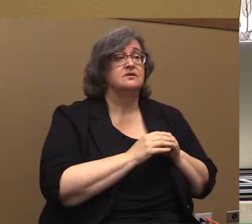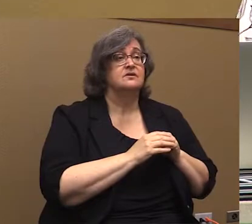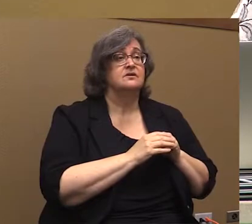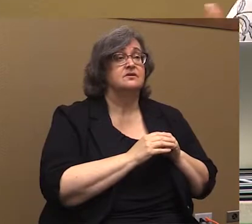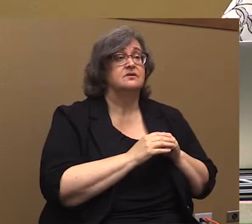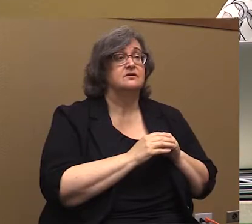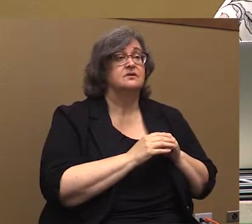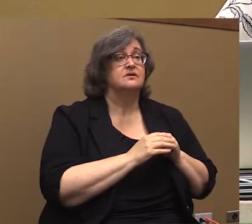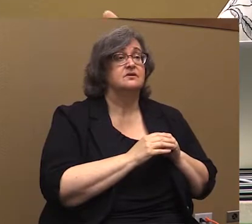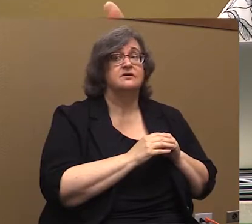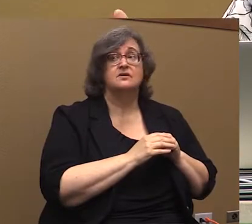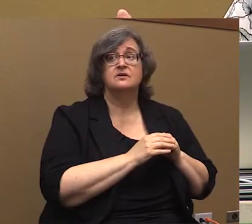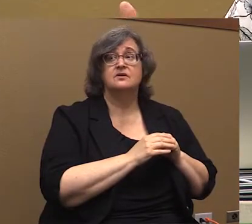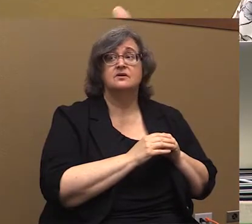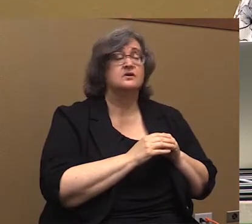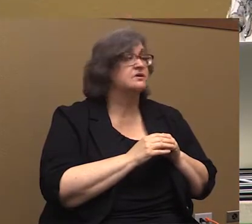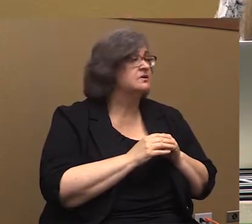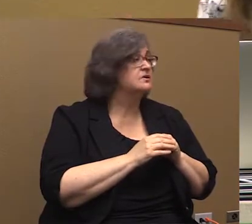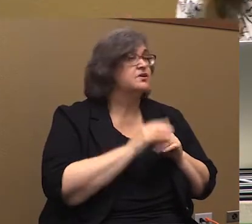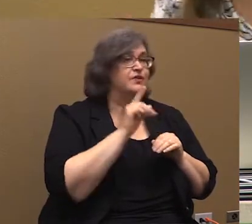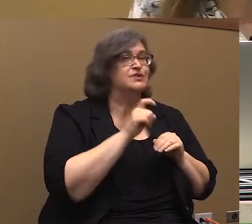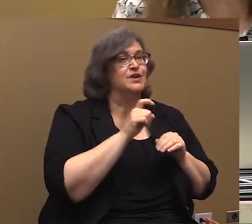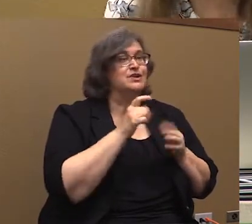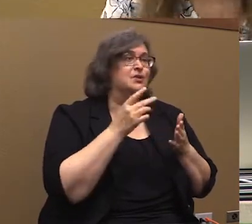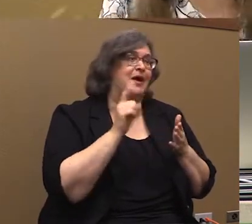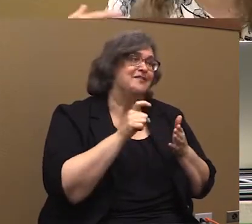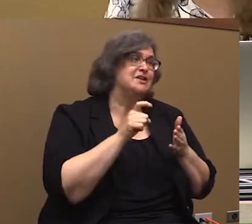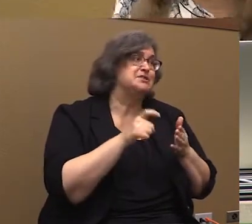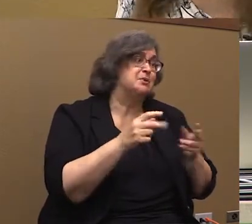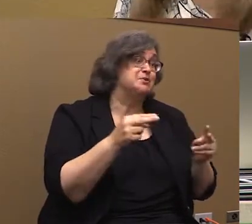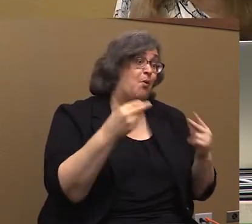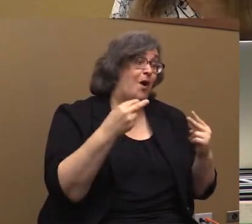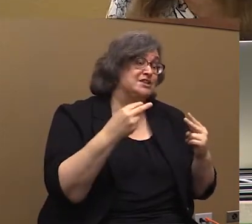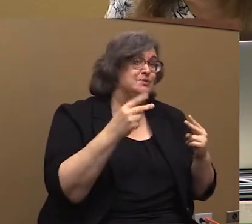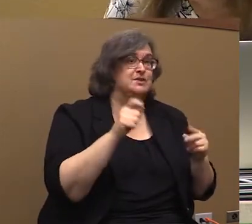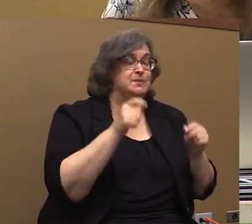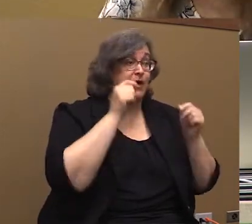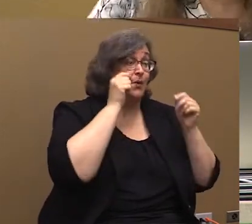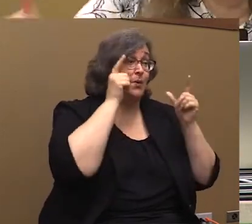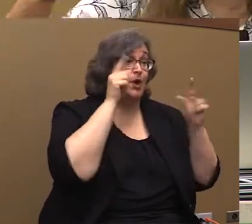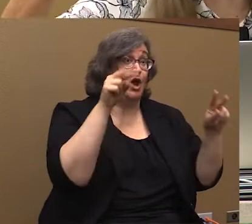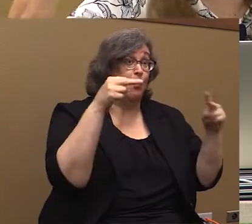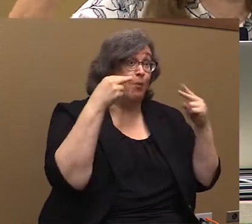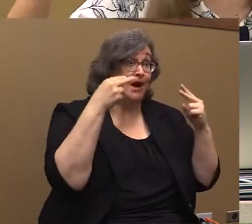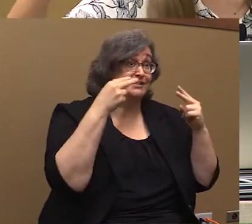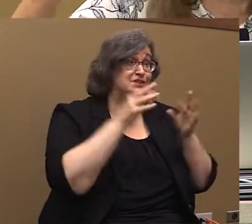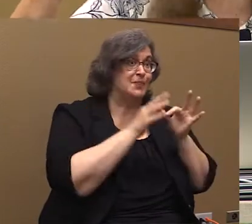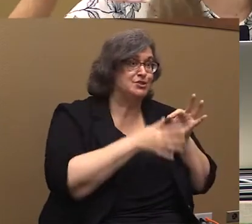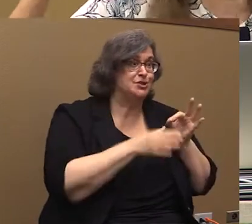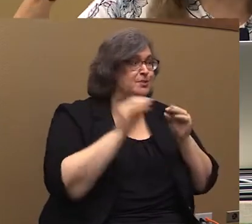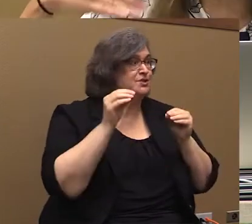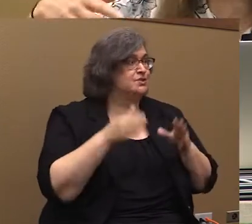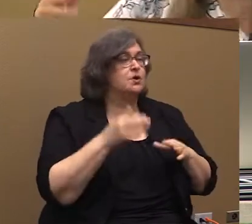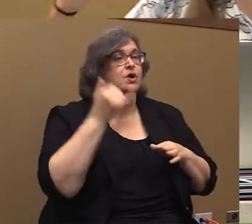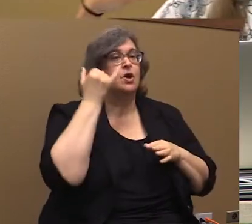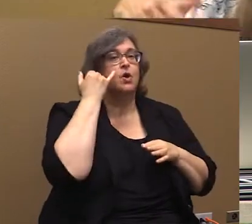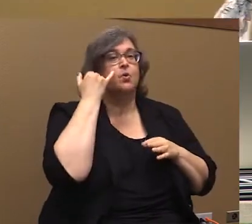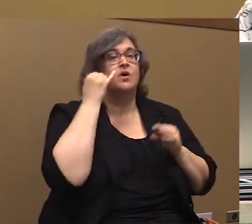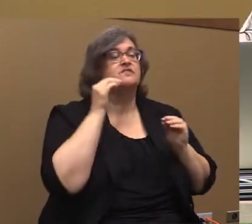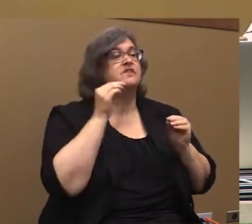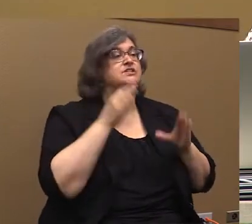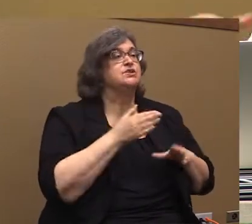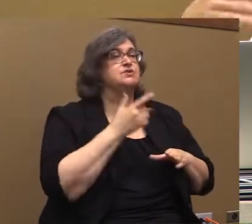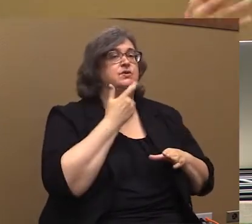an interpreter, that, what do we tell them? That they're supposed to watch. They're supposed to have their eyes up here